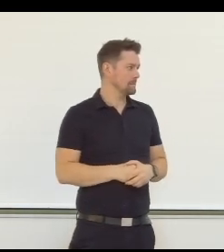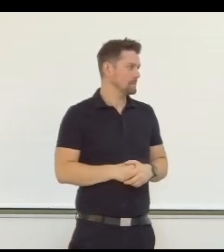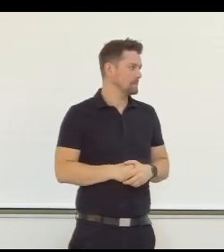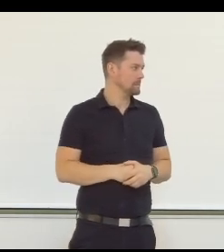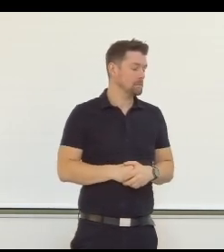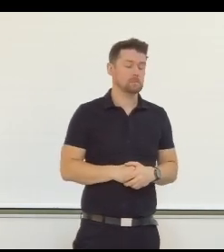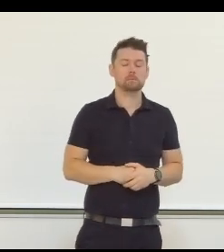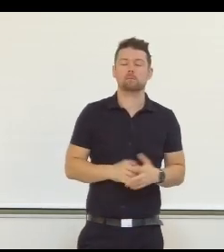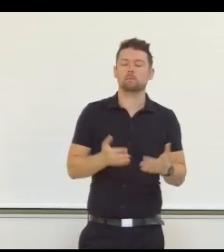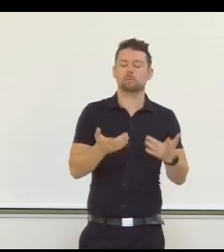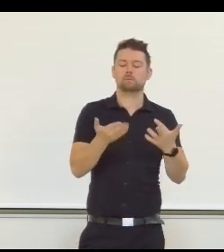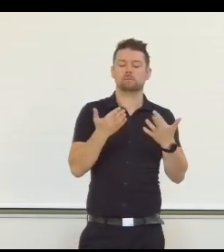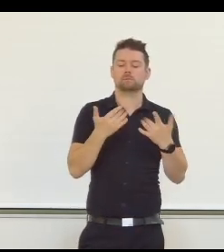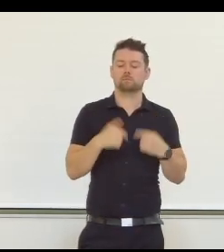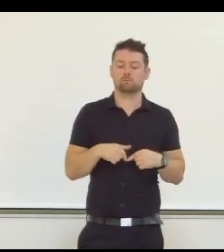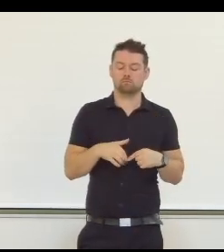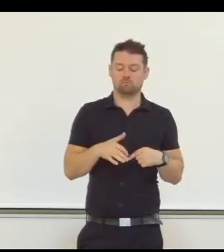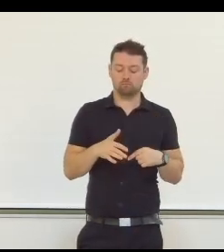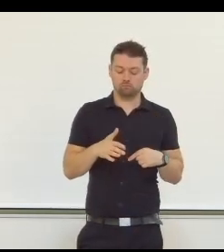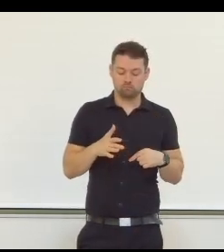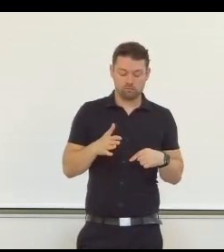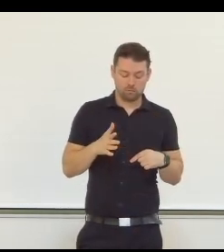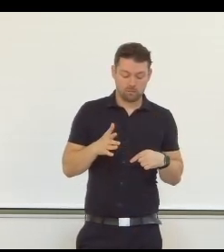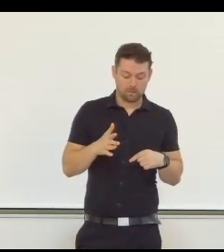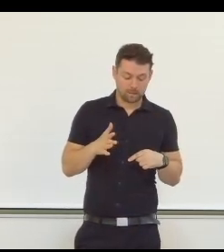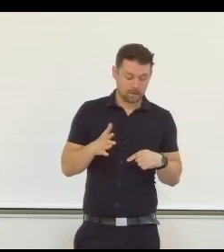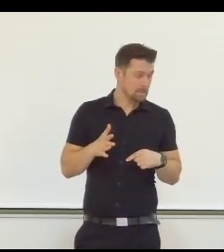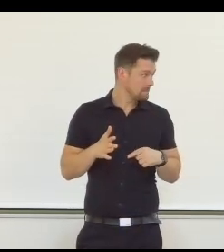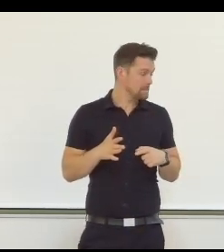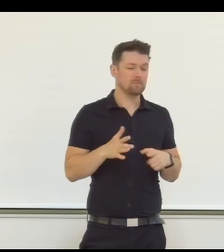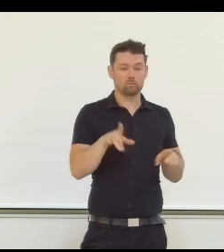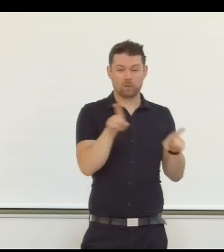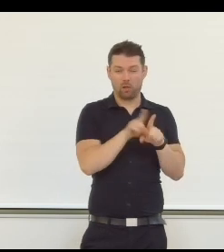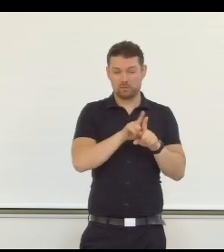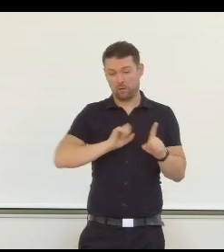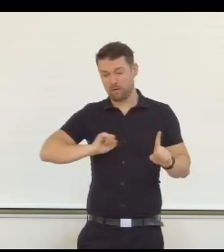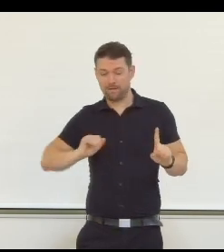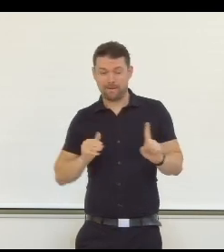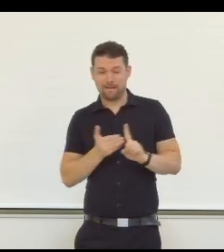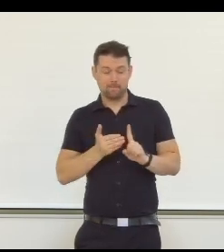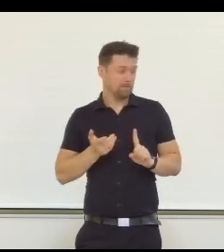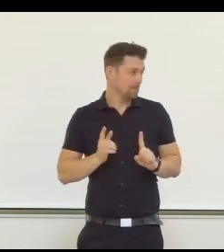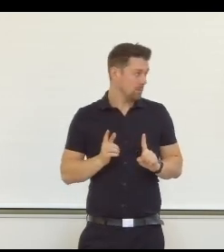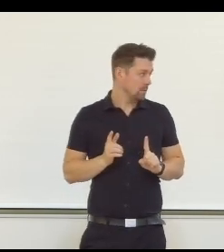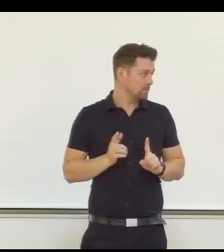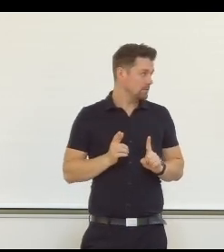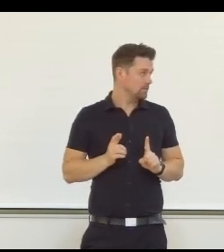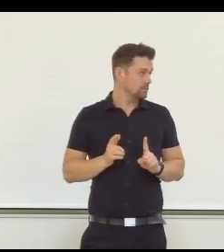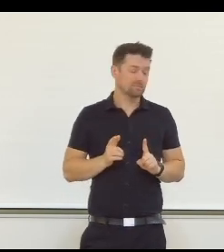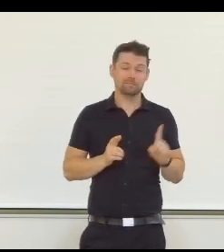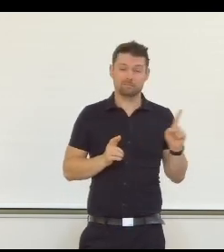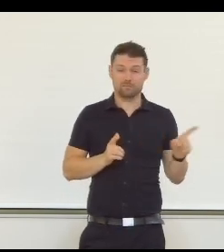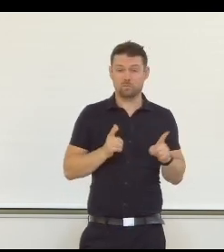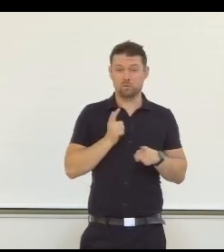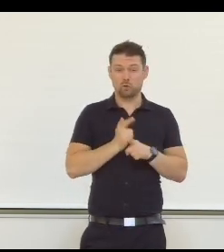So coming back to the aspect that we're also trying to do is, we're talking about Mars. We're talking about a very long distance,